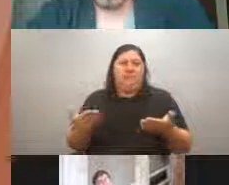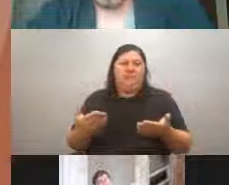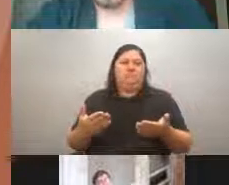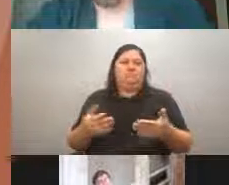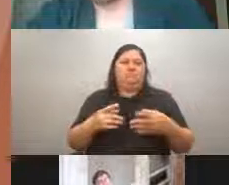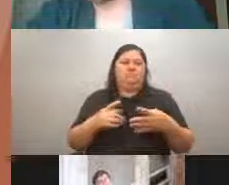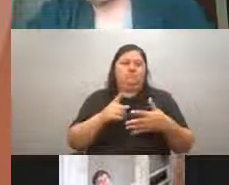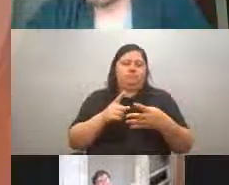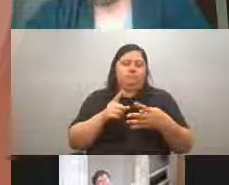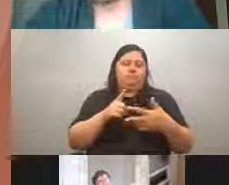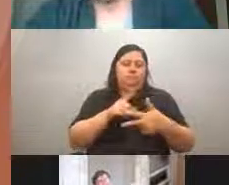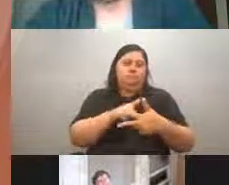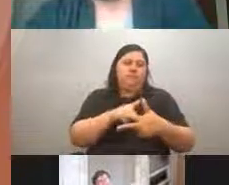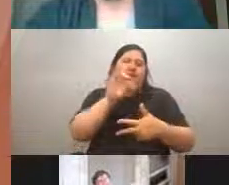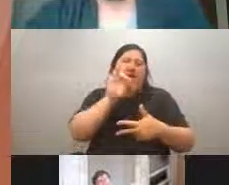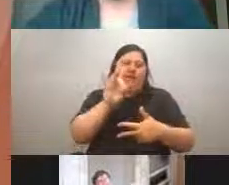of past work samples.